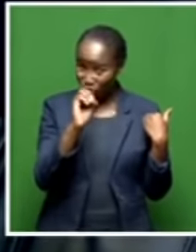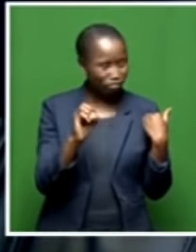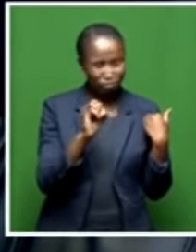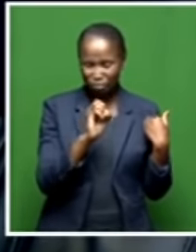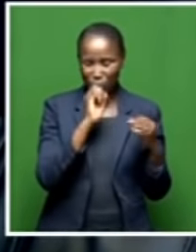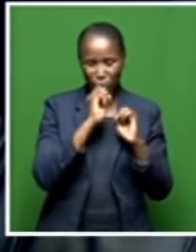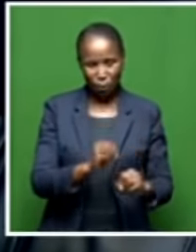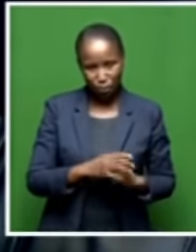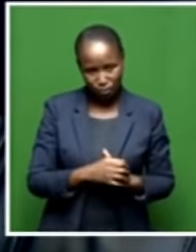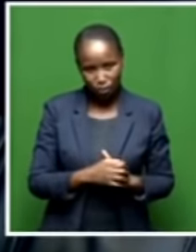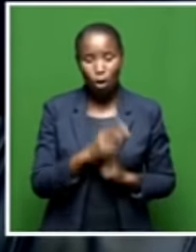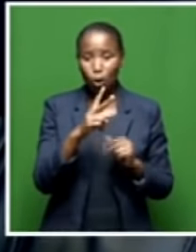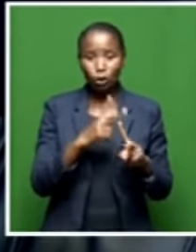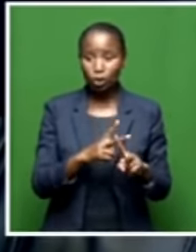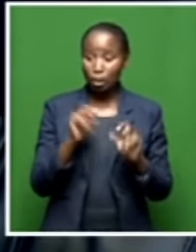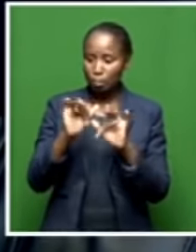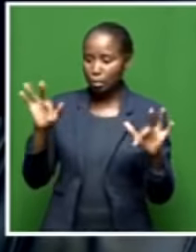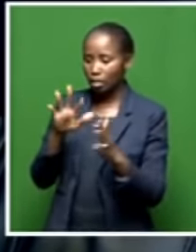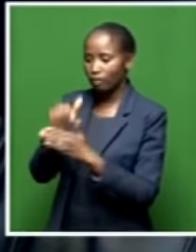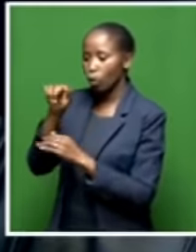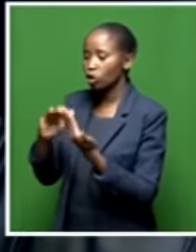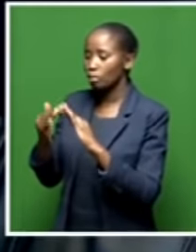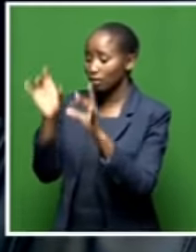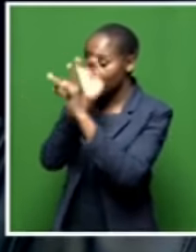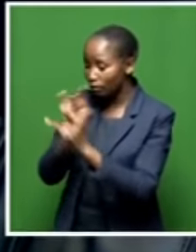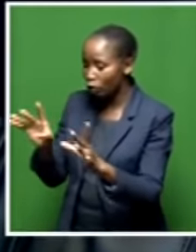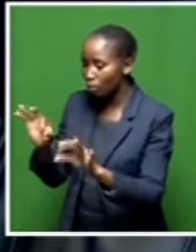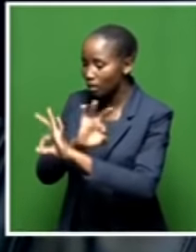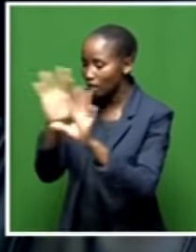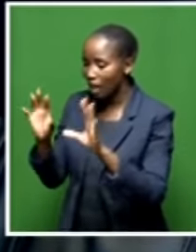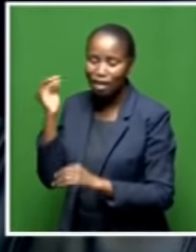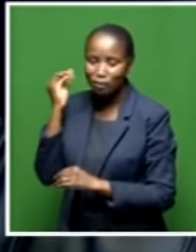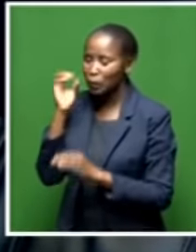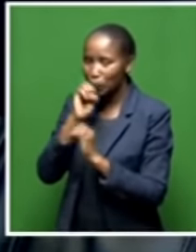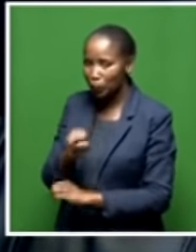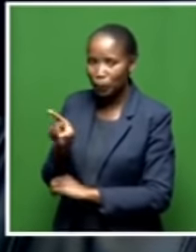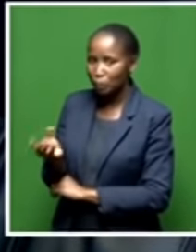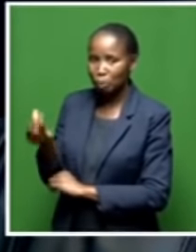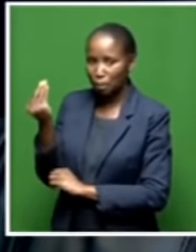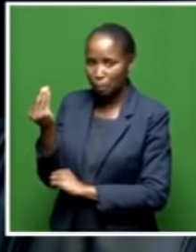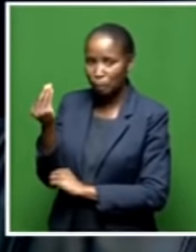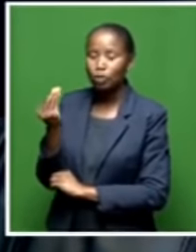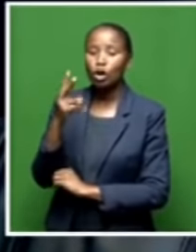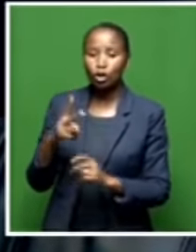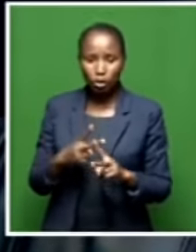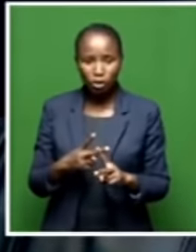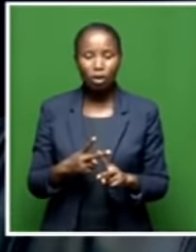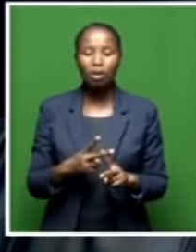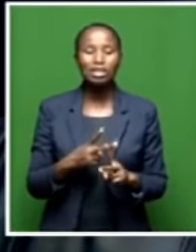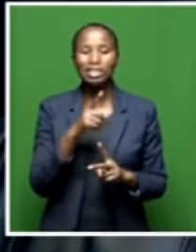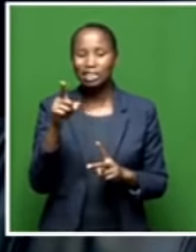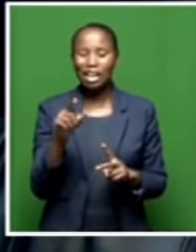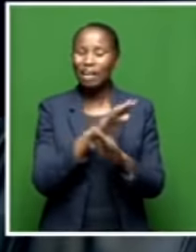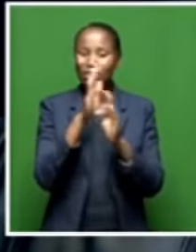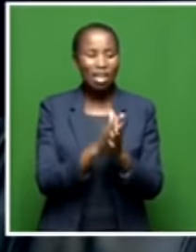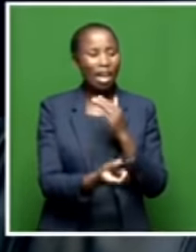and the whole political party is in the dark, and all kinds of deals happen for control about